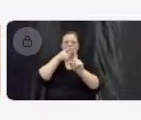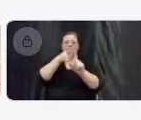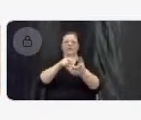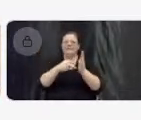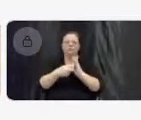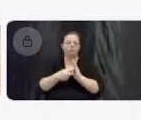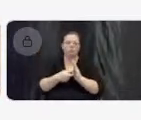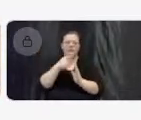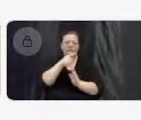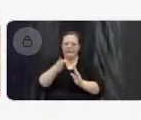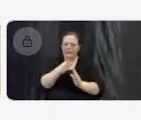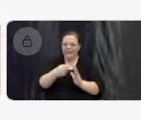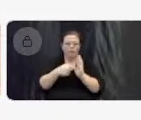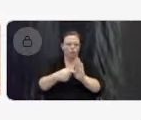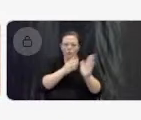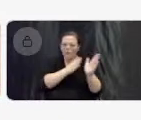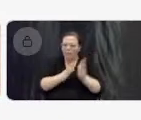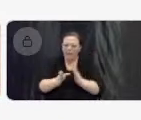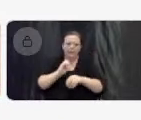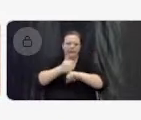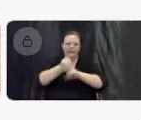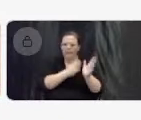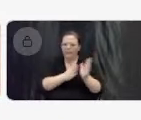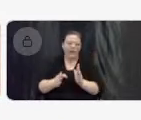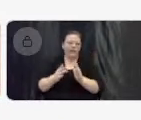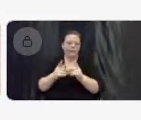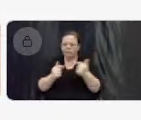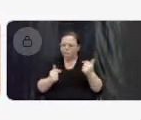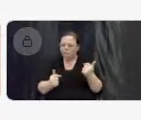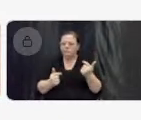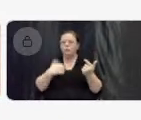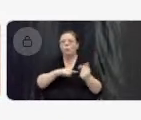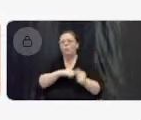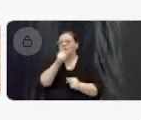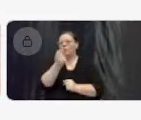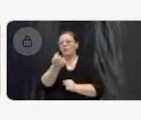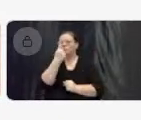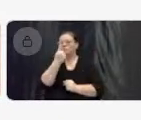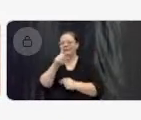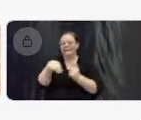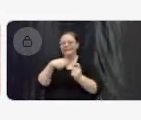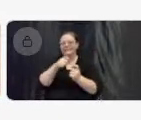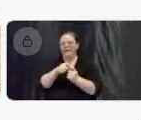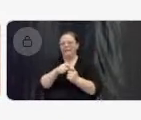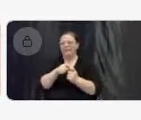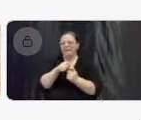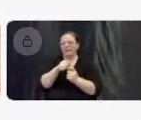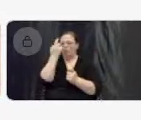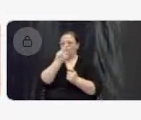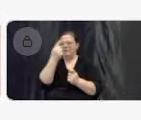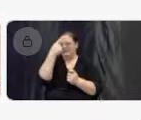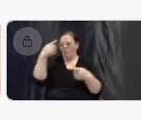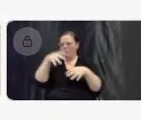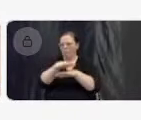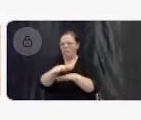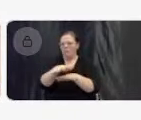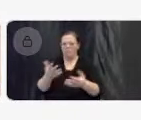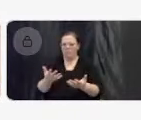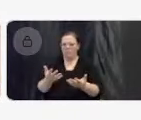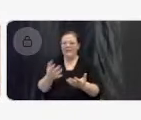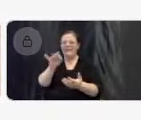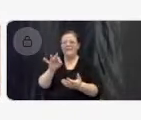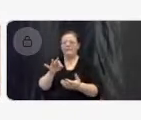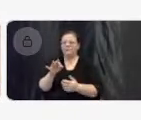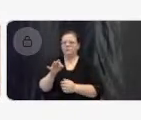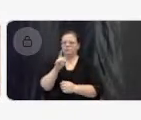made a plan, never shown a plan, et cetera. So we don't understand what that would be for. If it's just 2